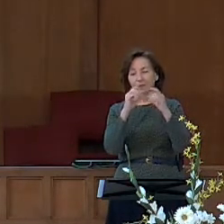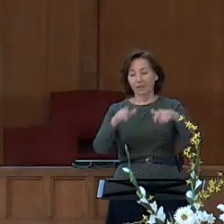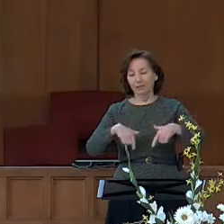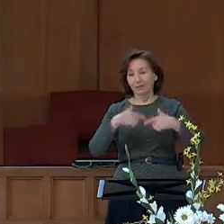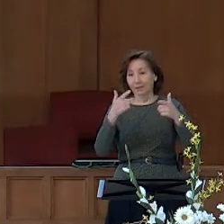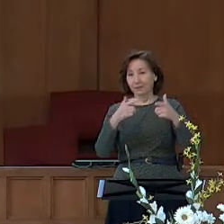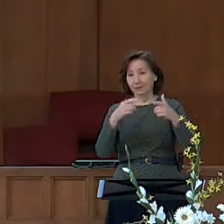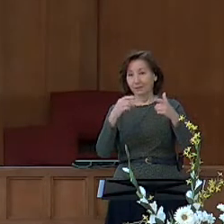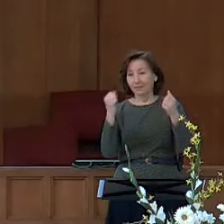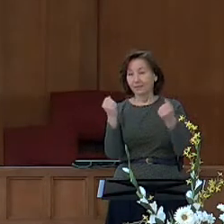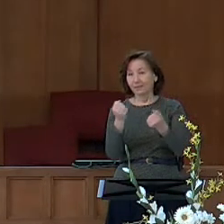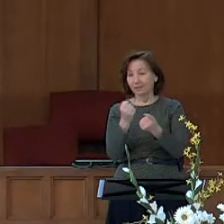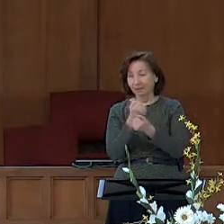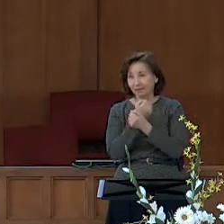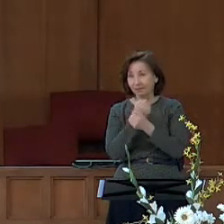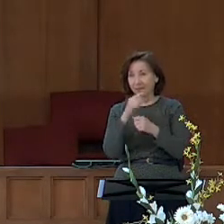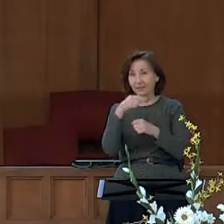this.